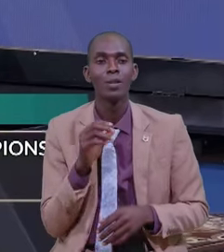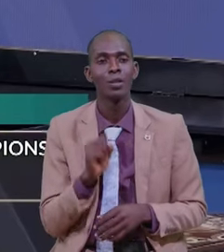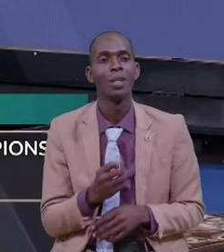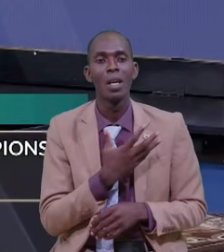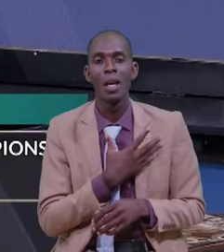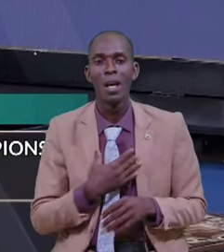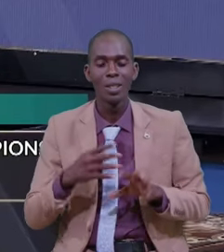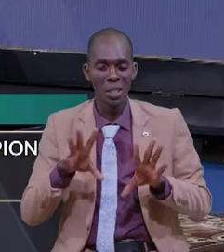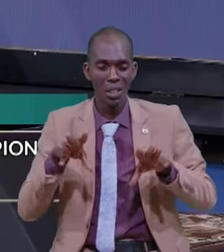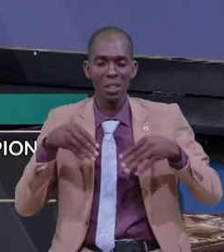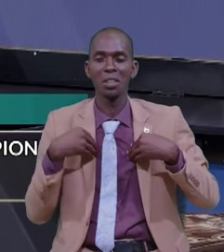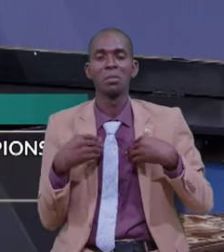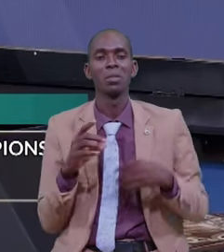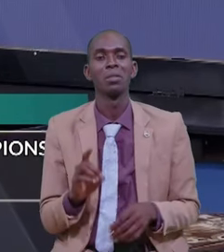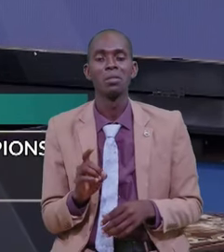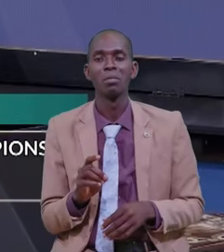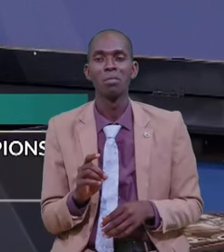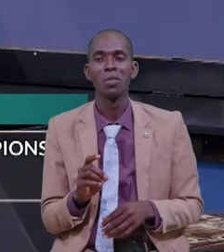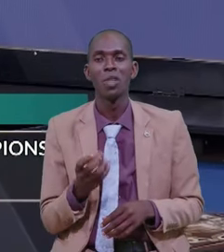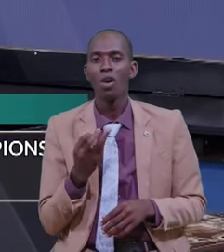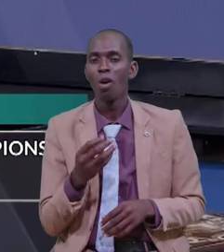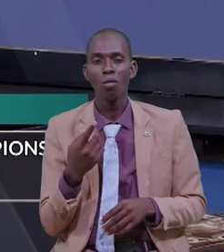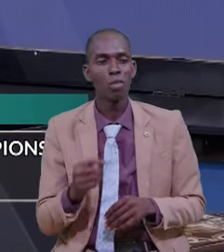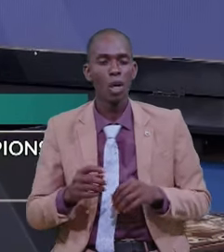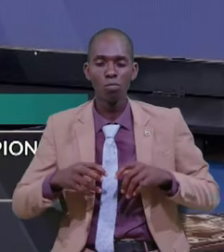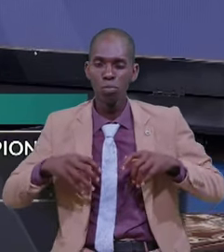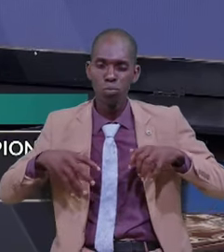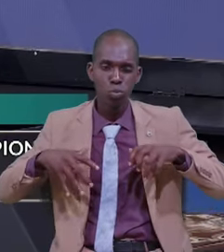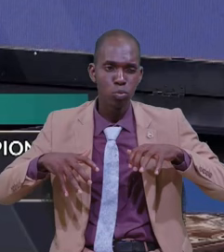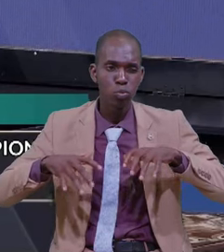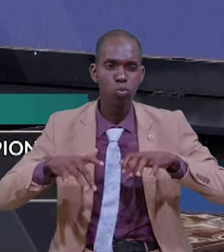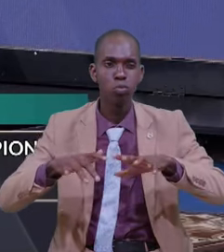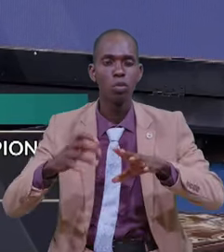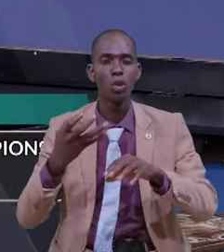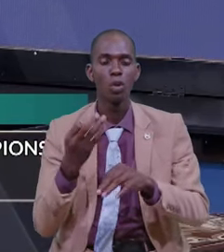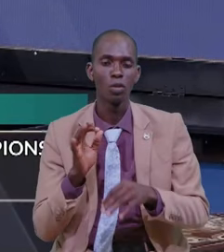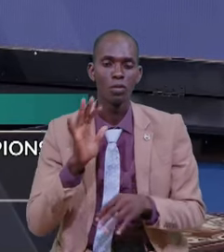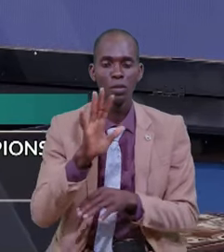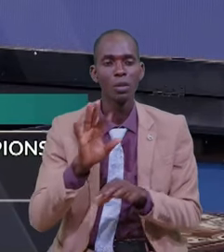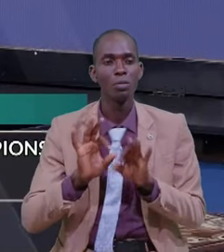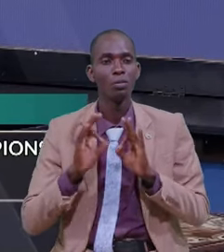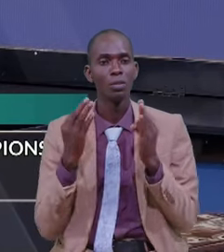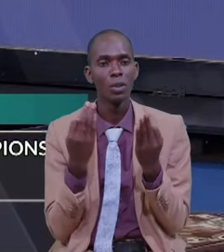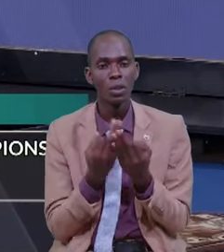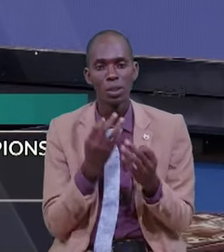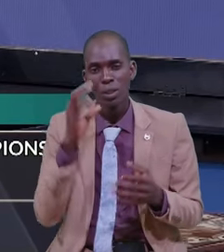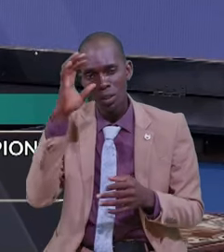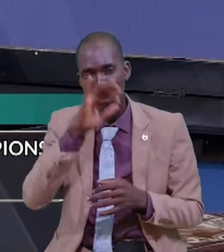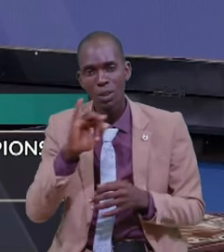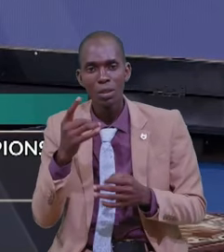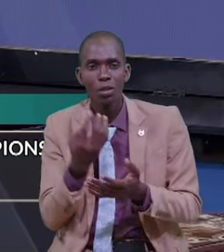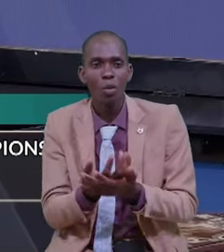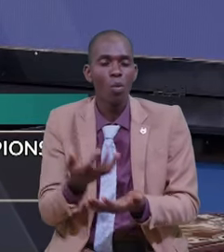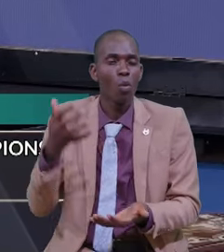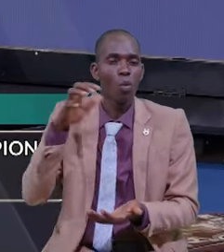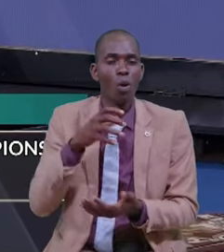accepted of the multitude of his brethren, seeking the wealth